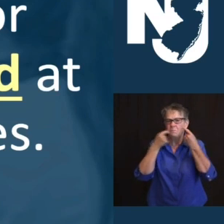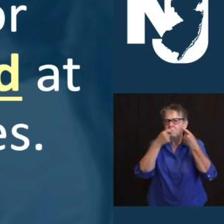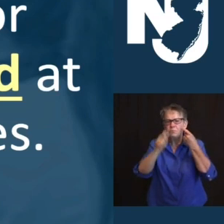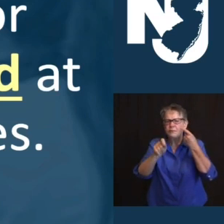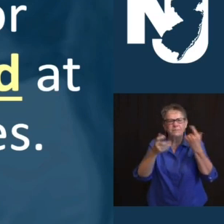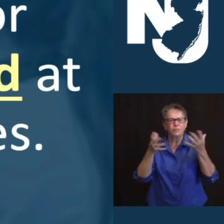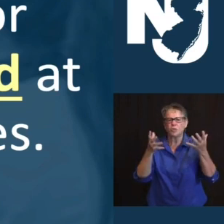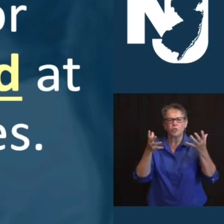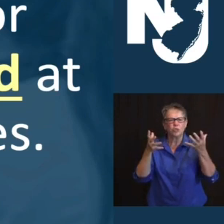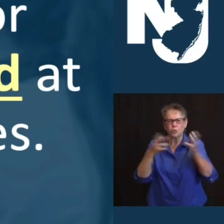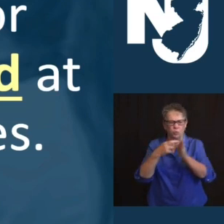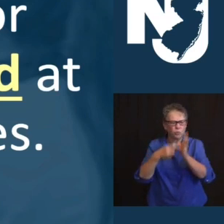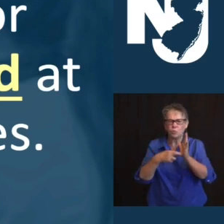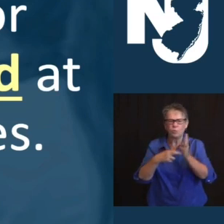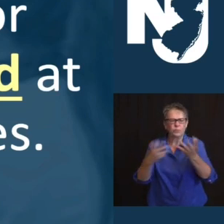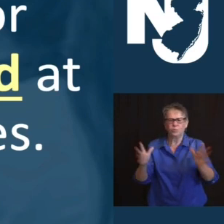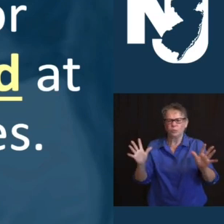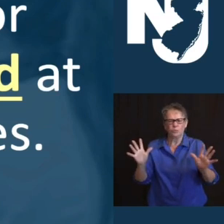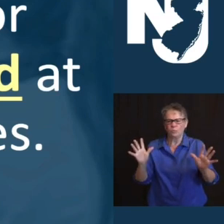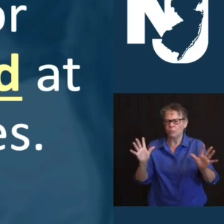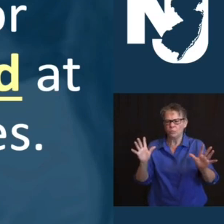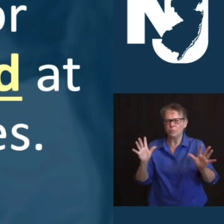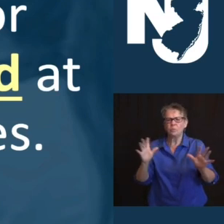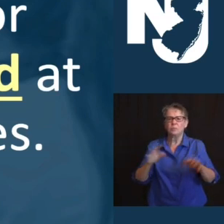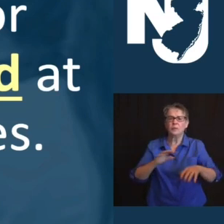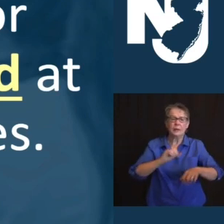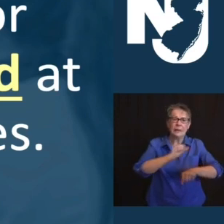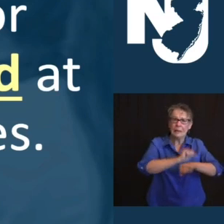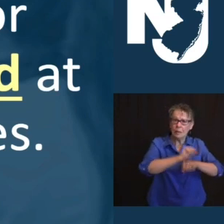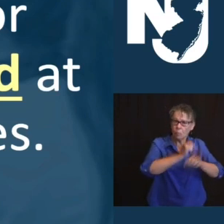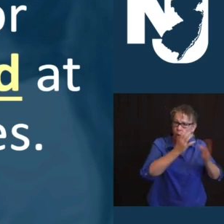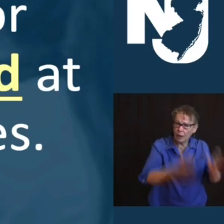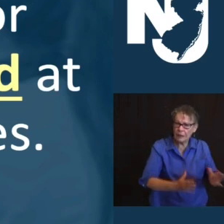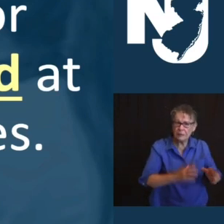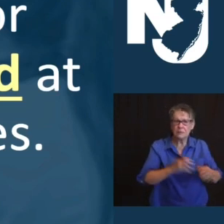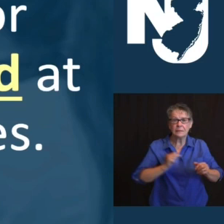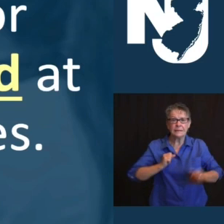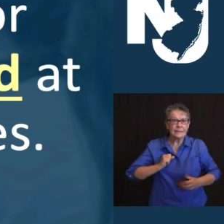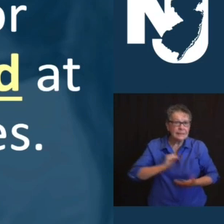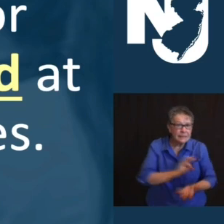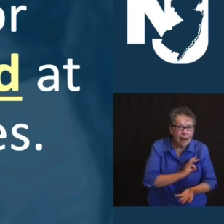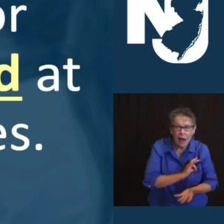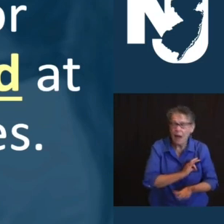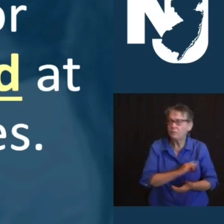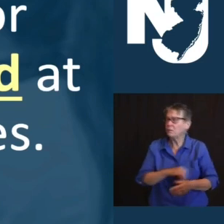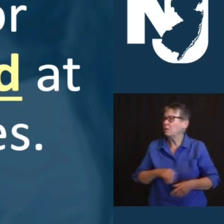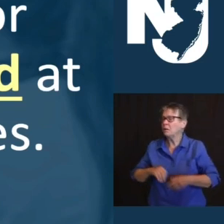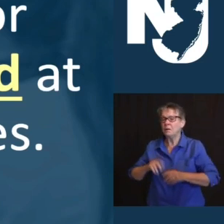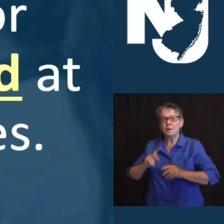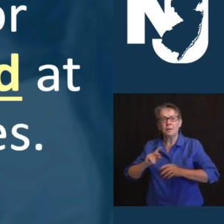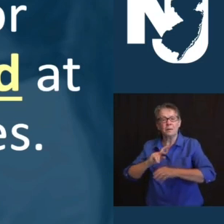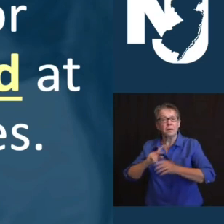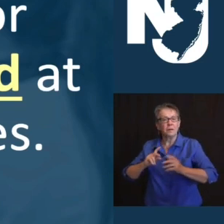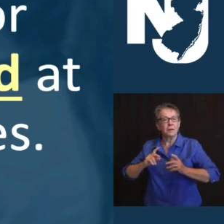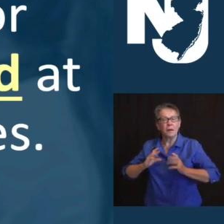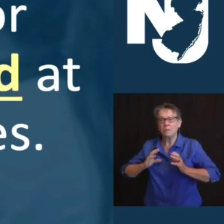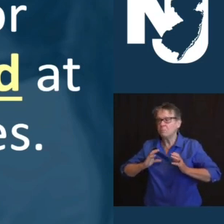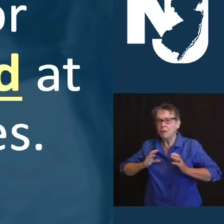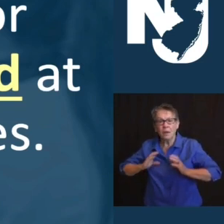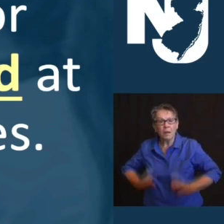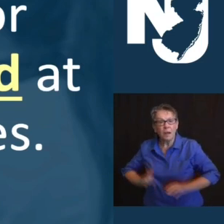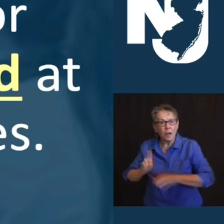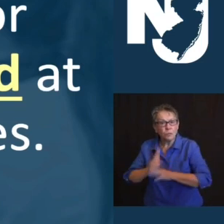no exceptions. This is not a polite suggestion or a gentle reminder. This is a